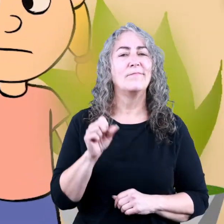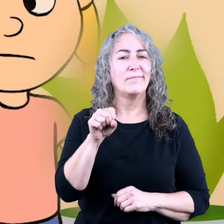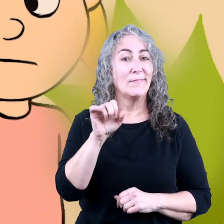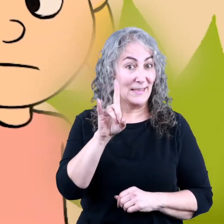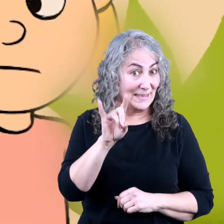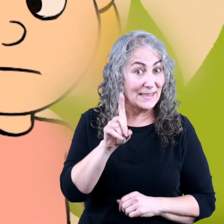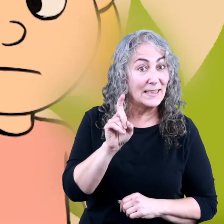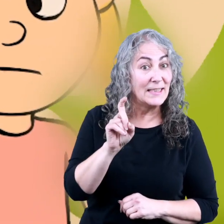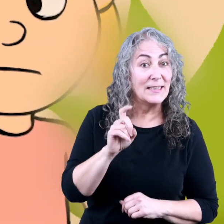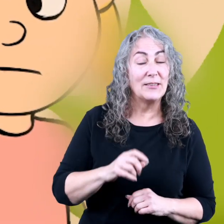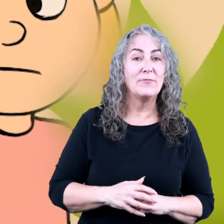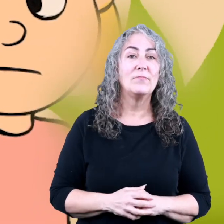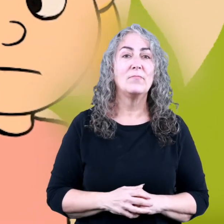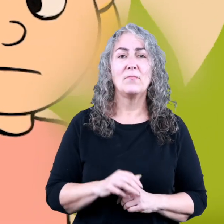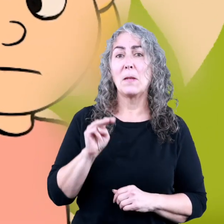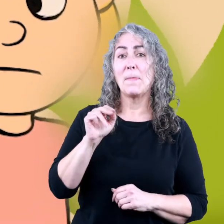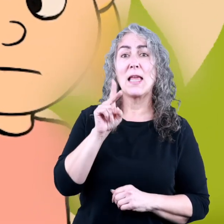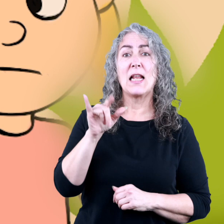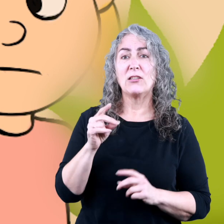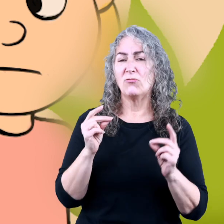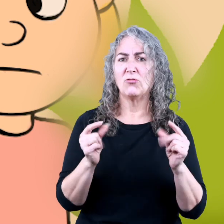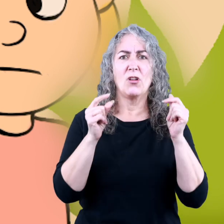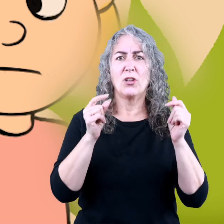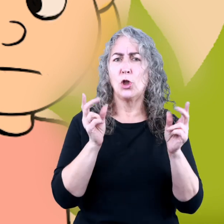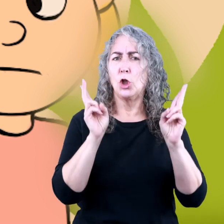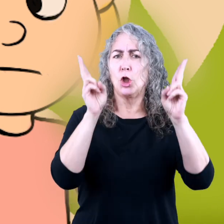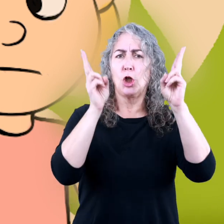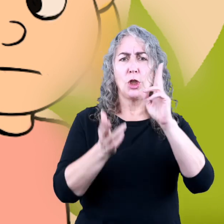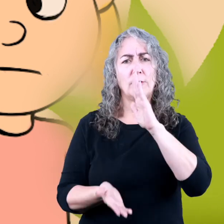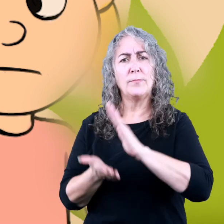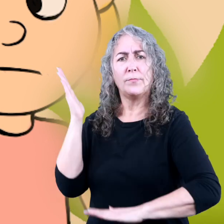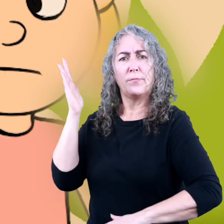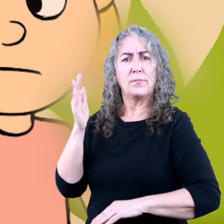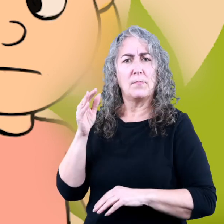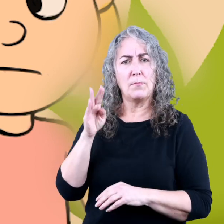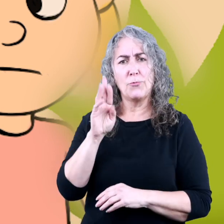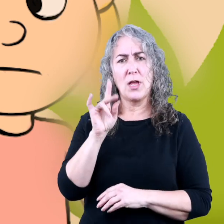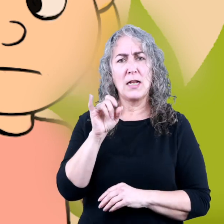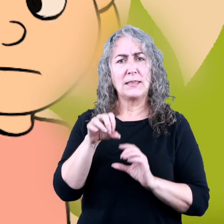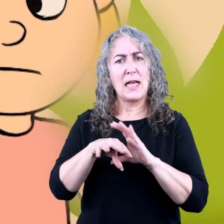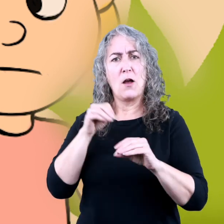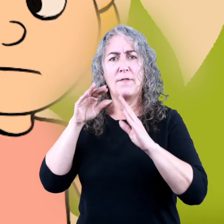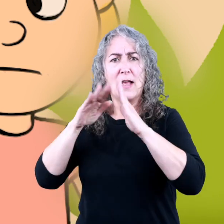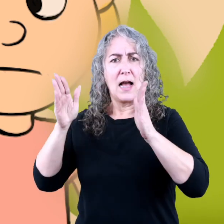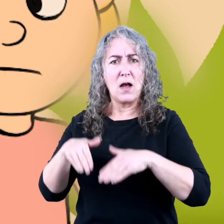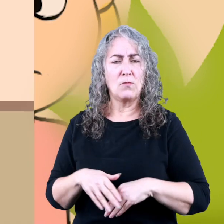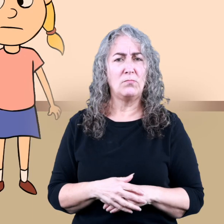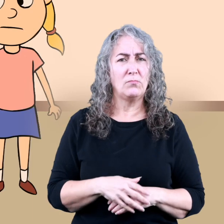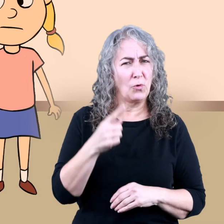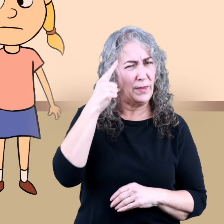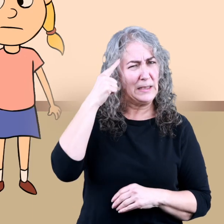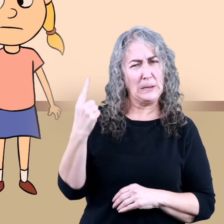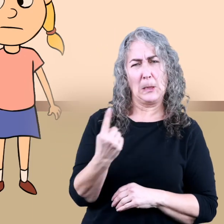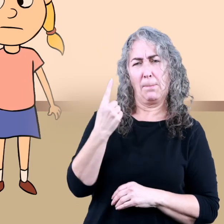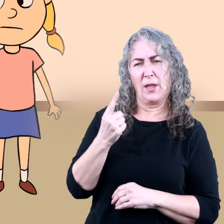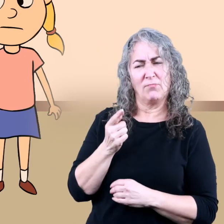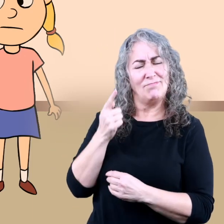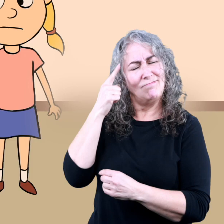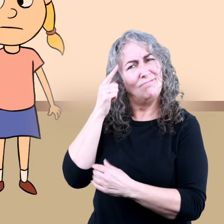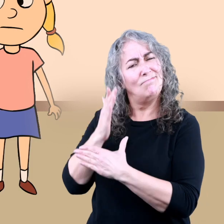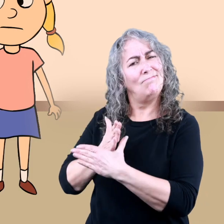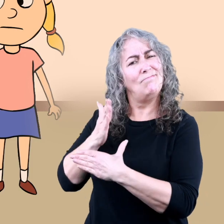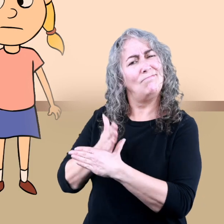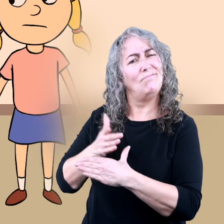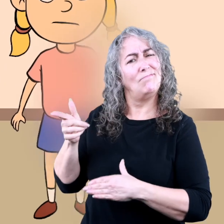It did, didn't it? Mandy was suddenly in a hurry to leave Bradley's house. Do you think something was